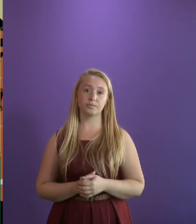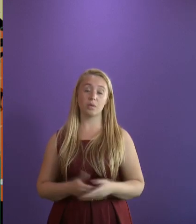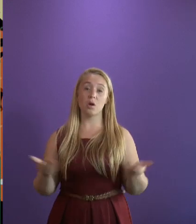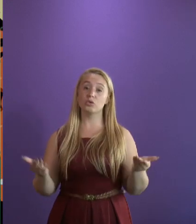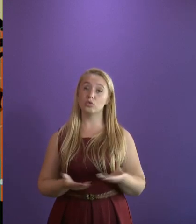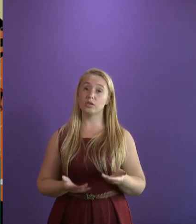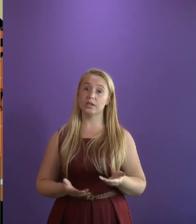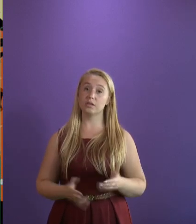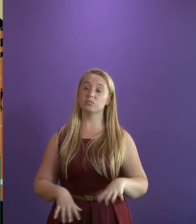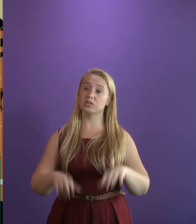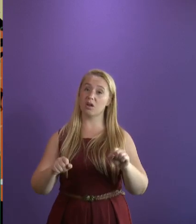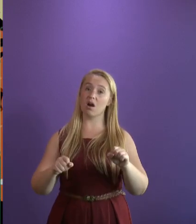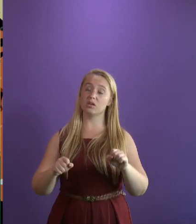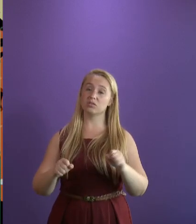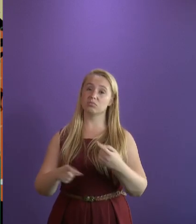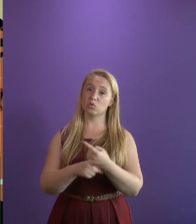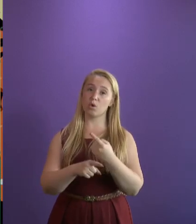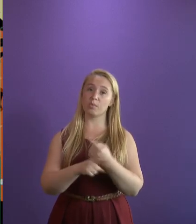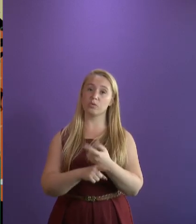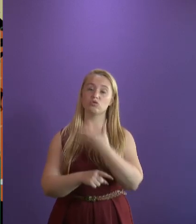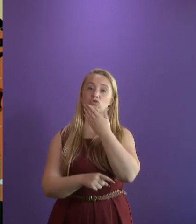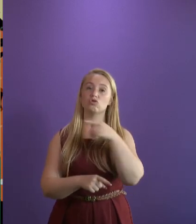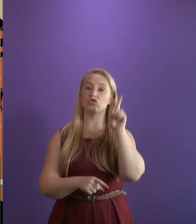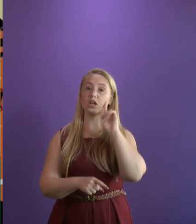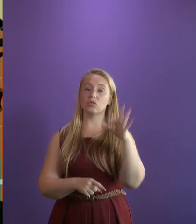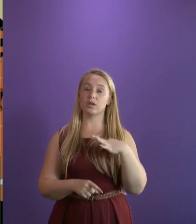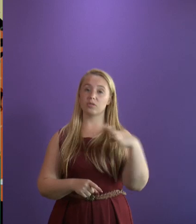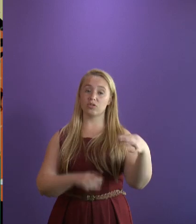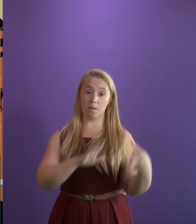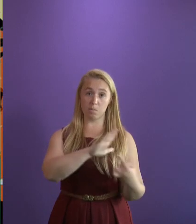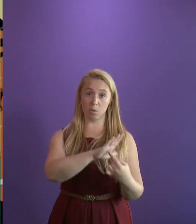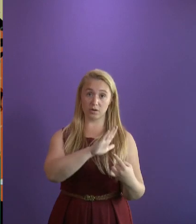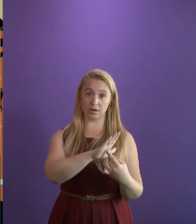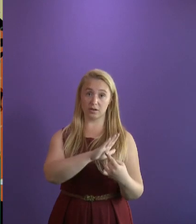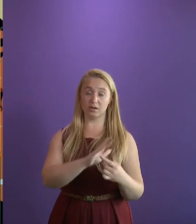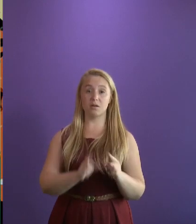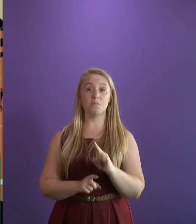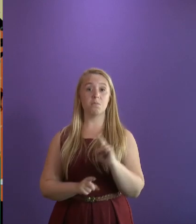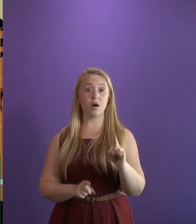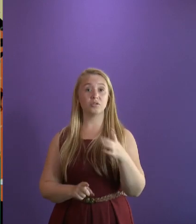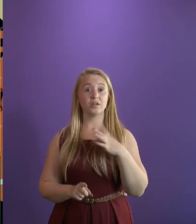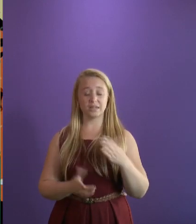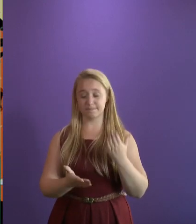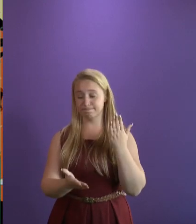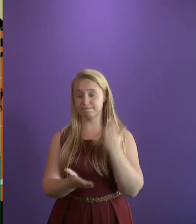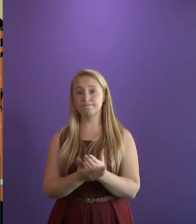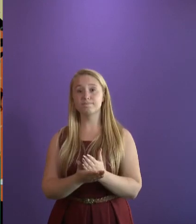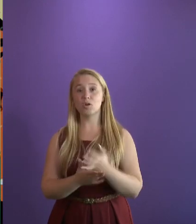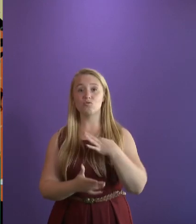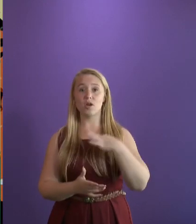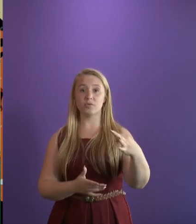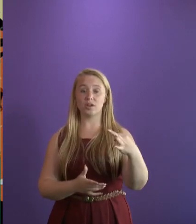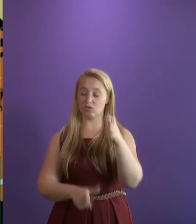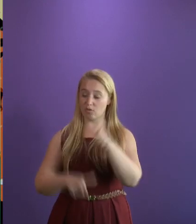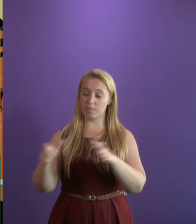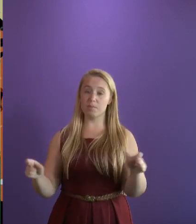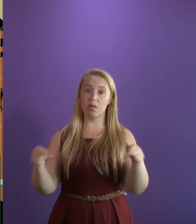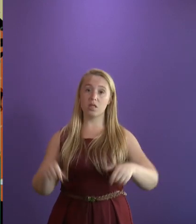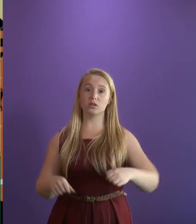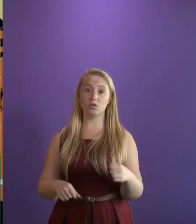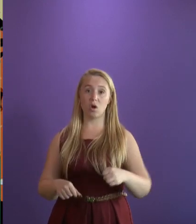saying gender representation is key, but this Parliament will not have succeeded until it truly represents the makeup of the people of